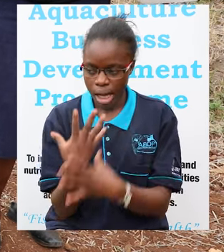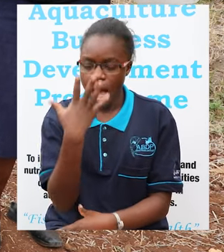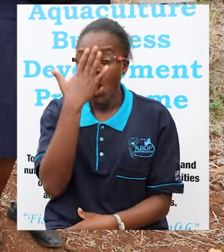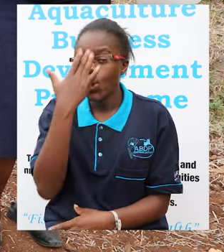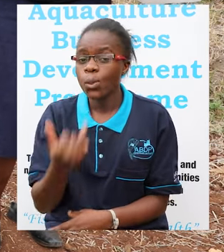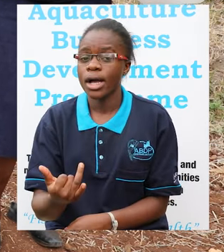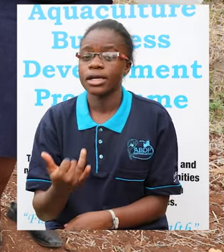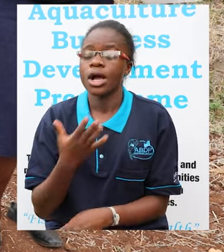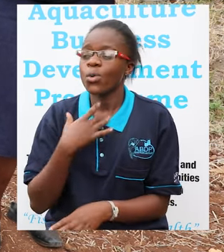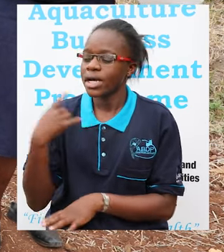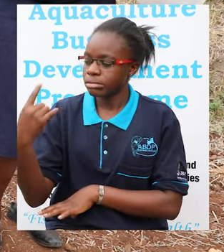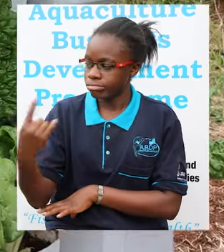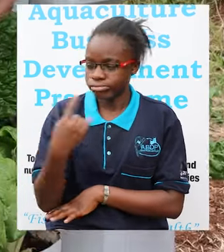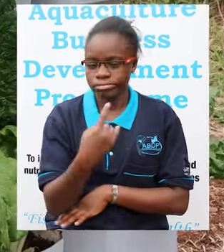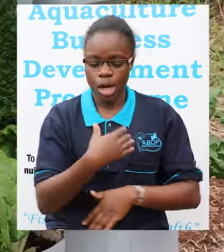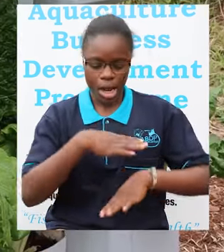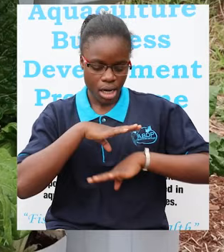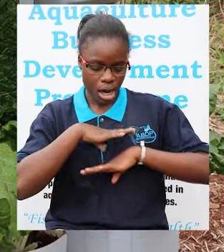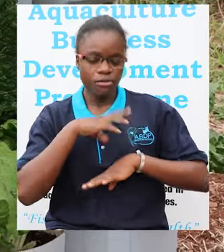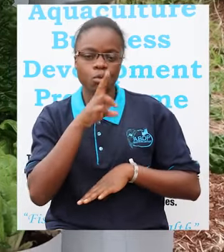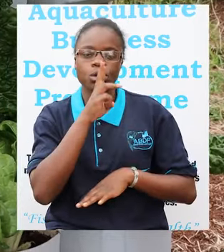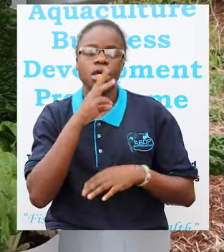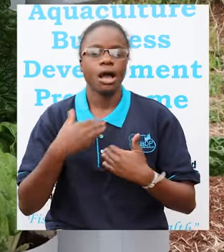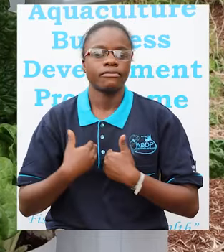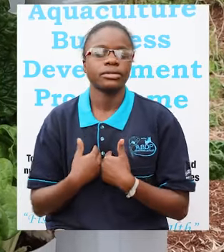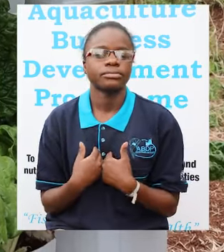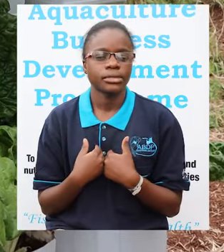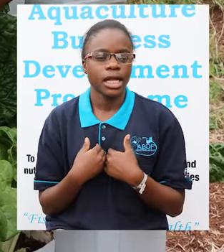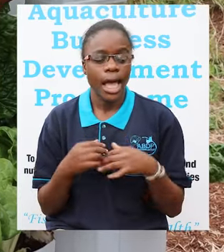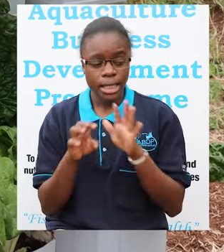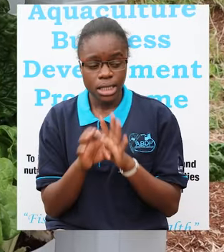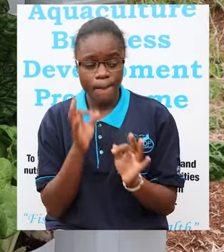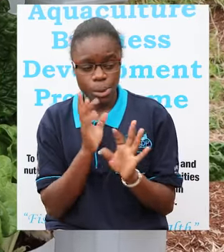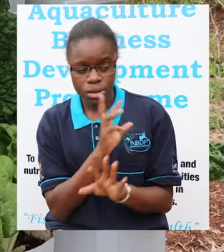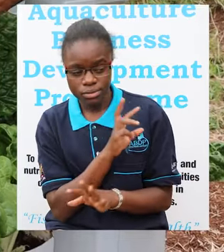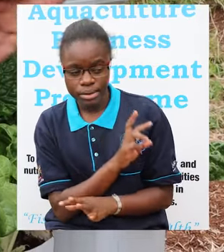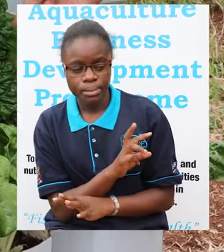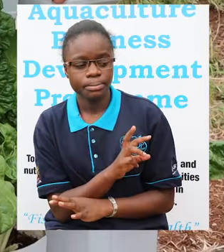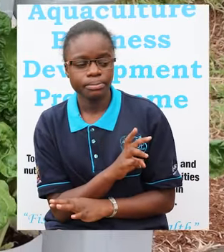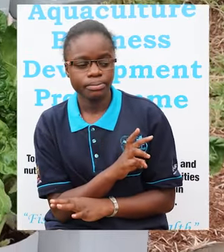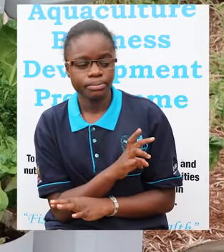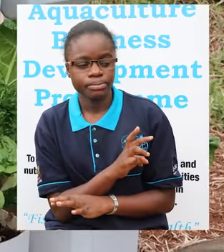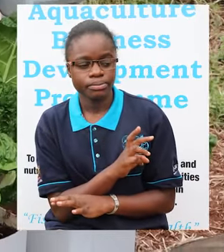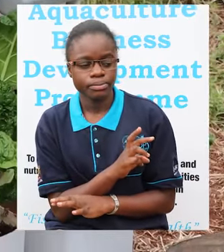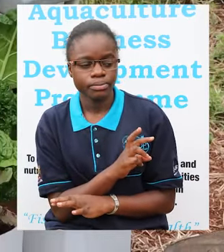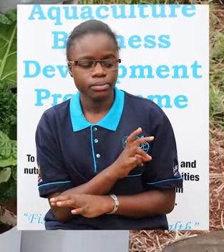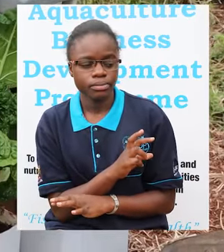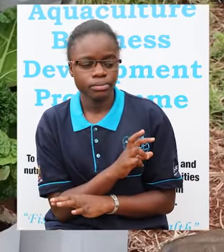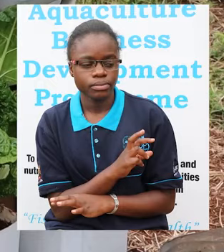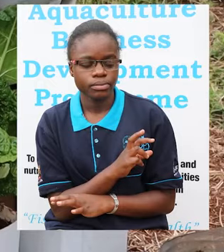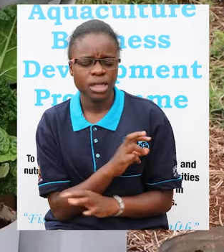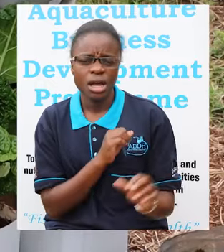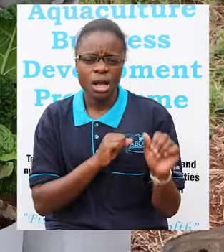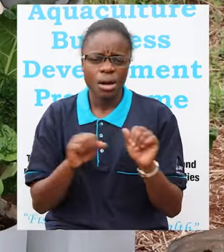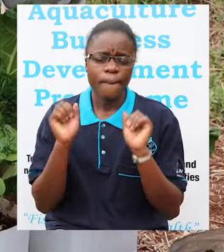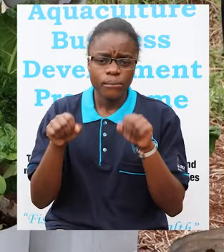we want our plants to get enough water. So the wick, like this particular one here, what you can be doing, you